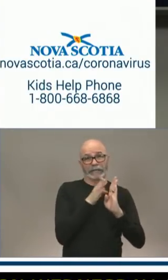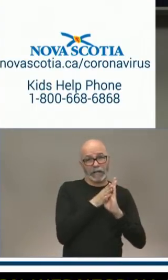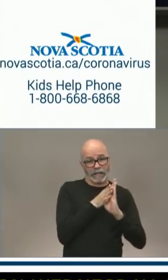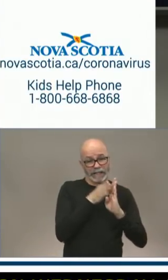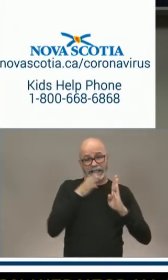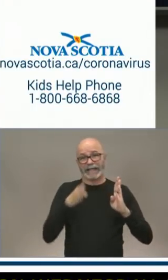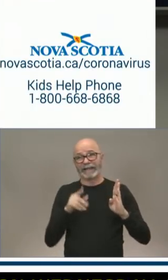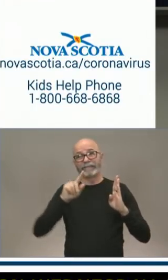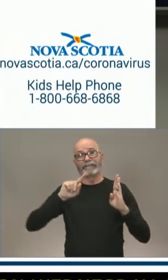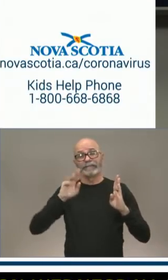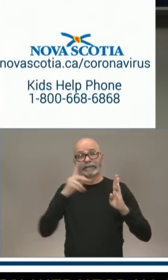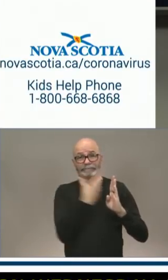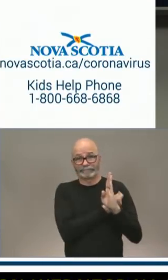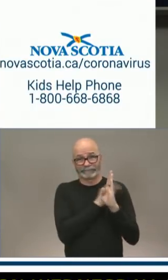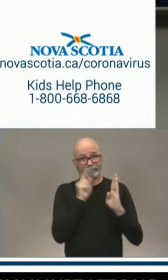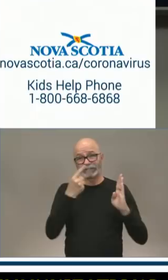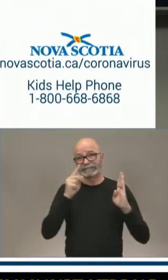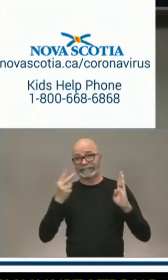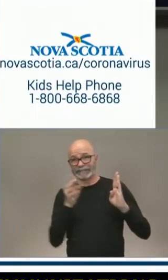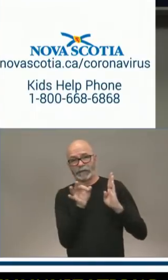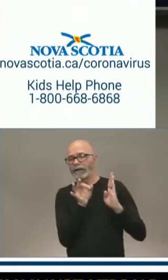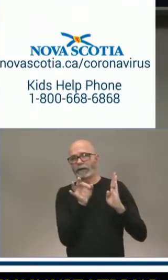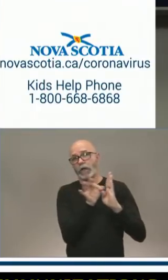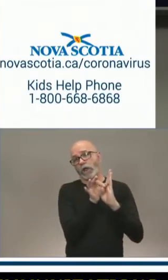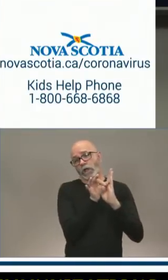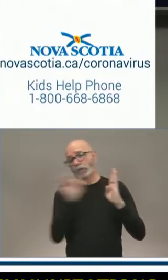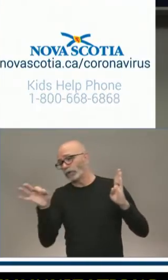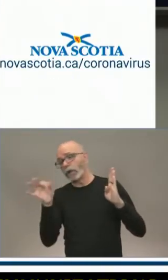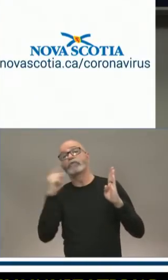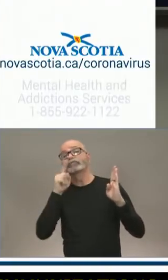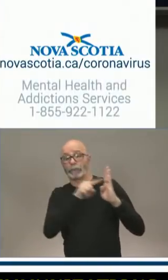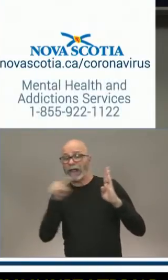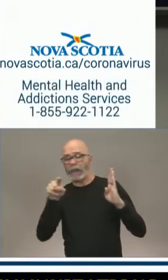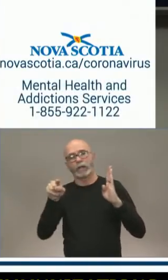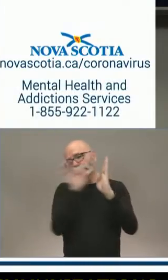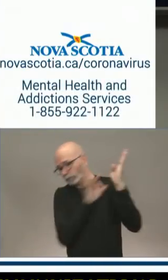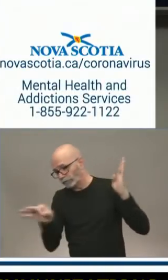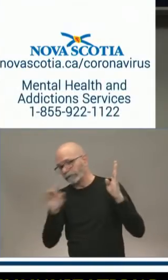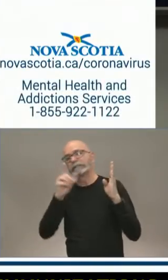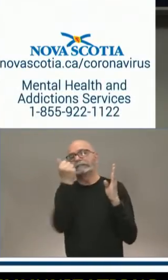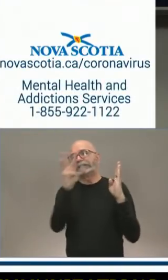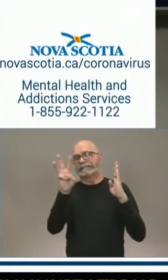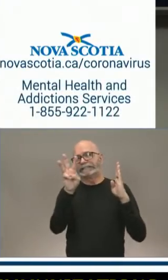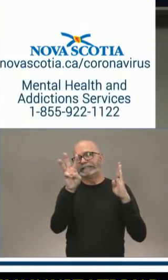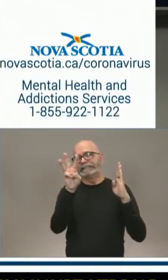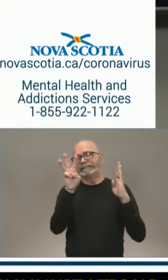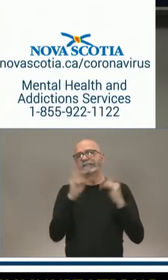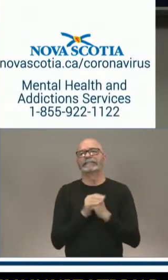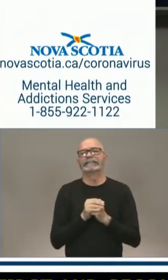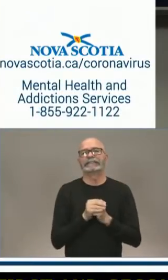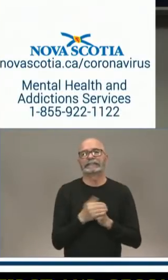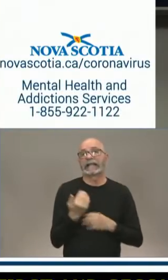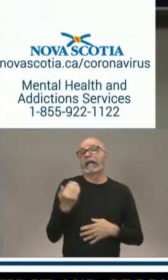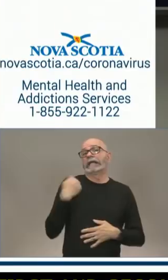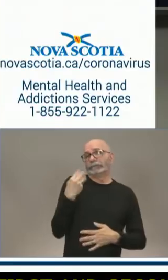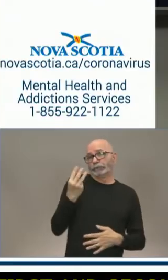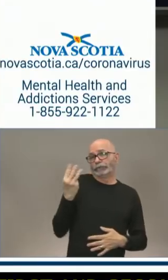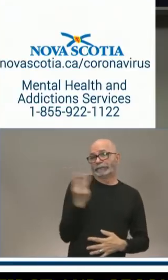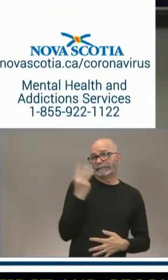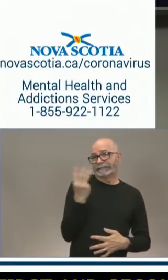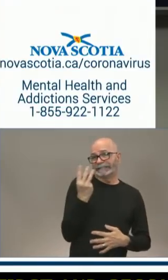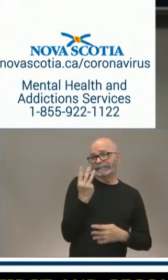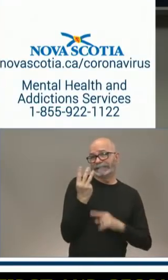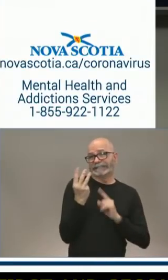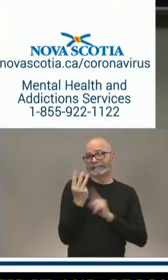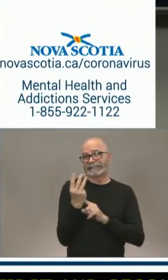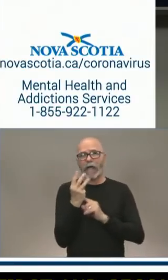vaccines can be extended to 16 weeks. And also on Wednesday, Health Canada announced new, less restrictive storage